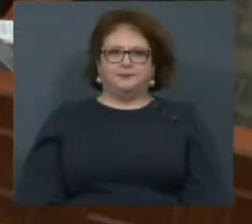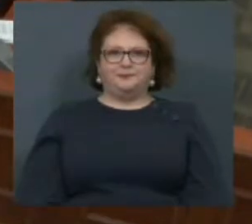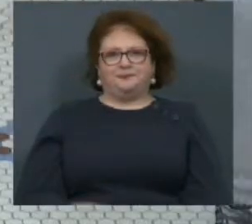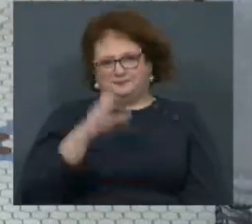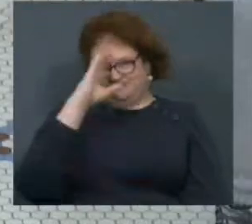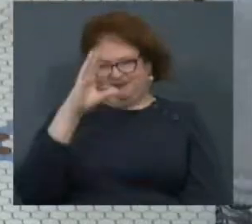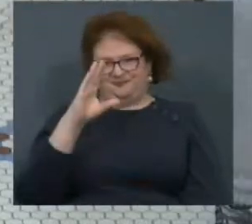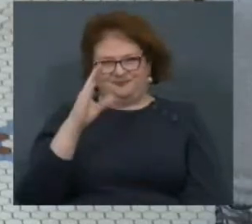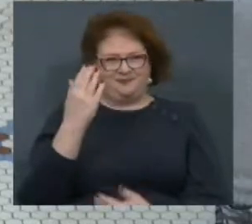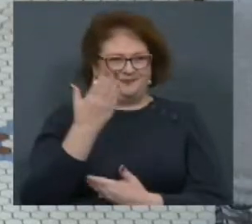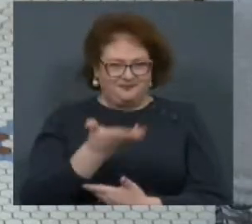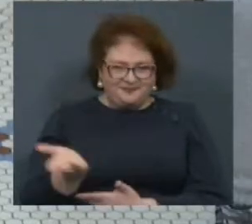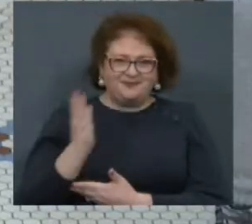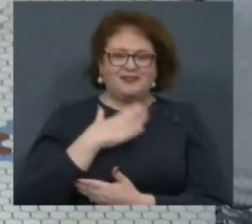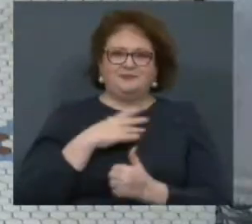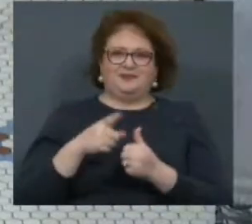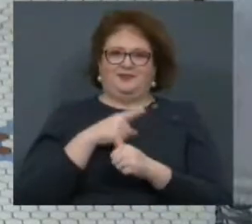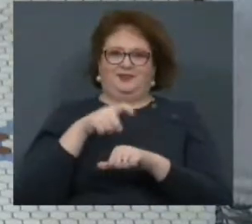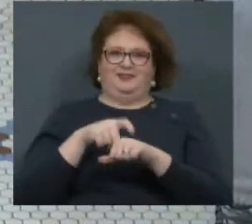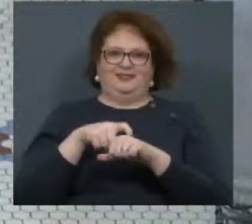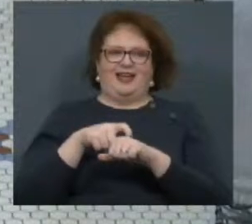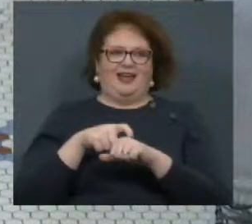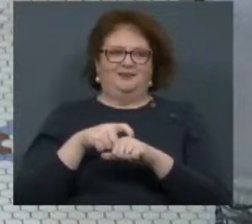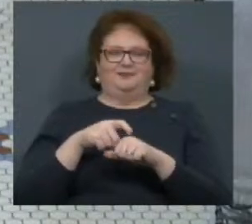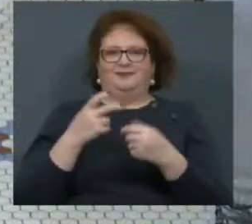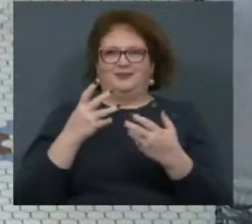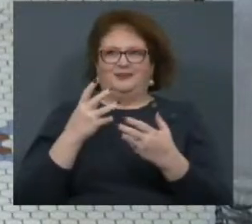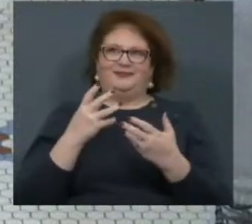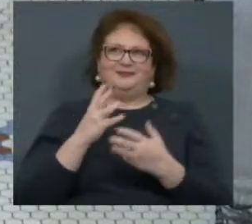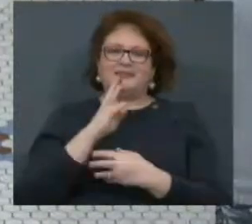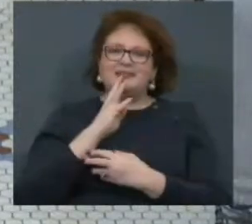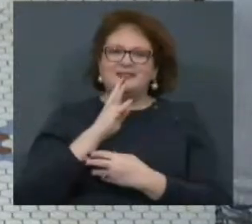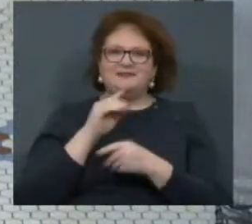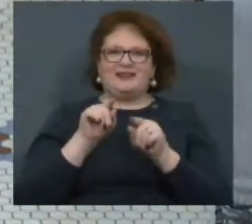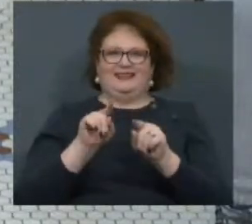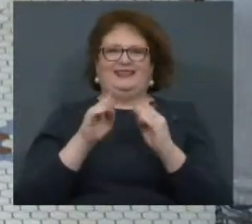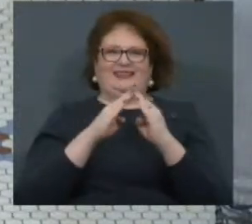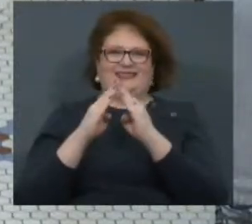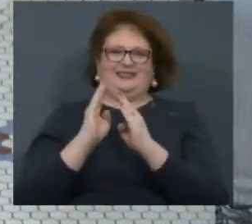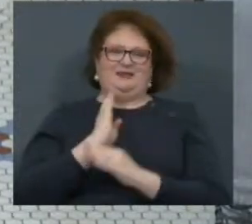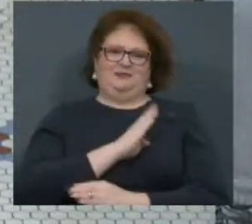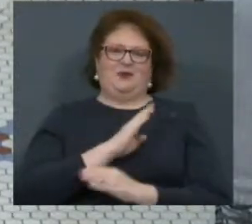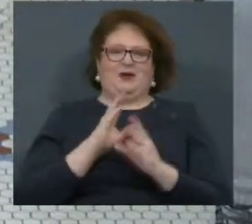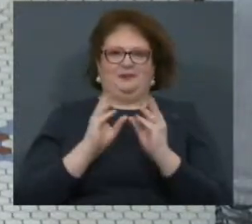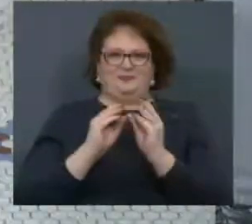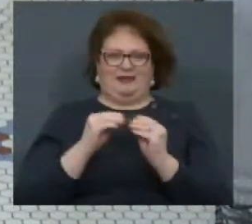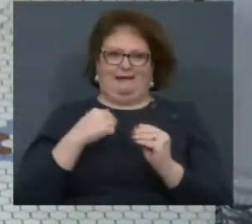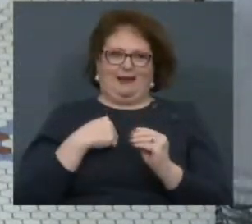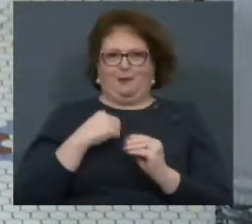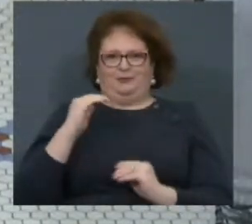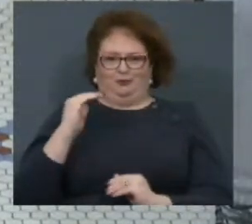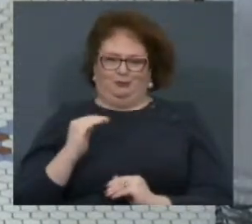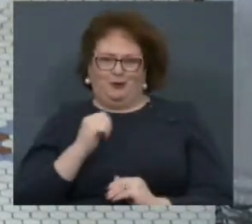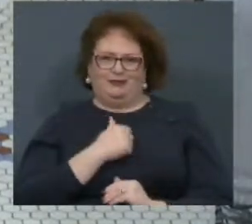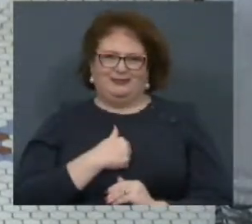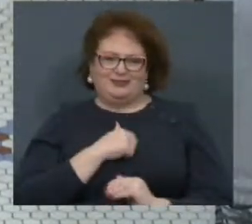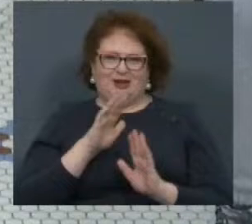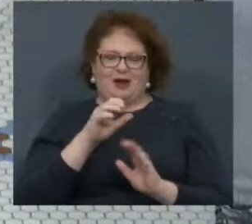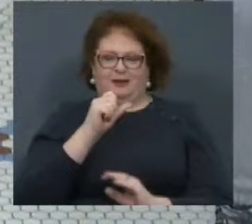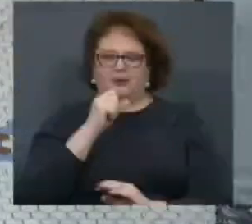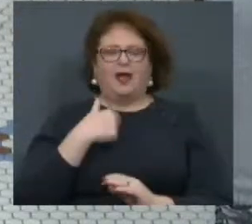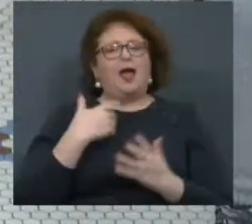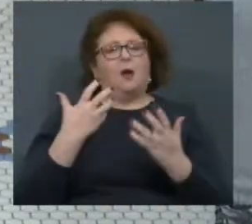Everybody, this is my first time speaking at a city board meeting. Excuse me, I'm too short for this. So I just want to speak candidly